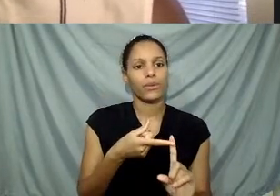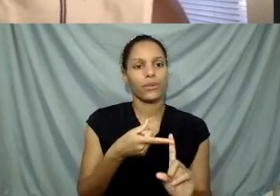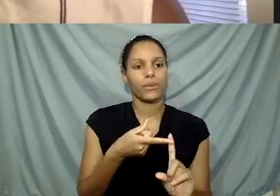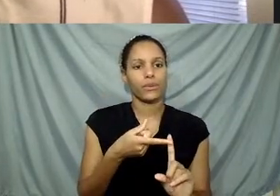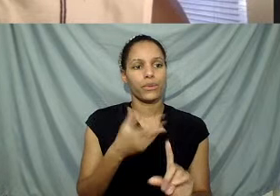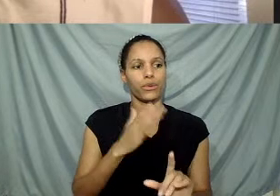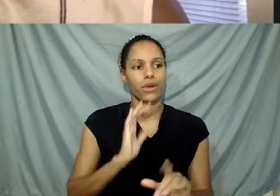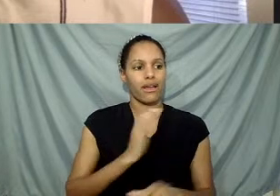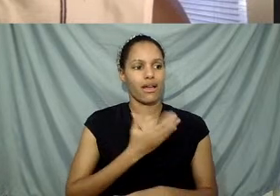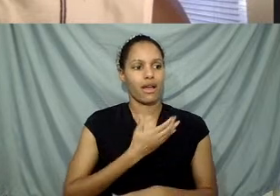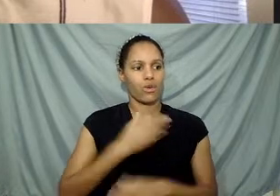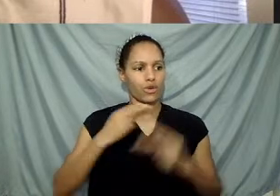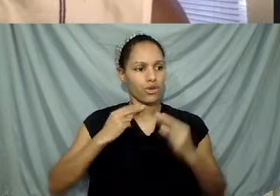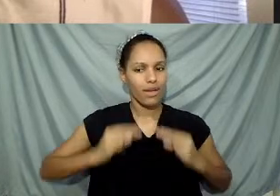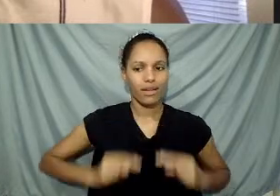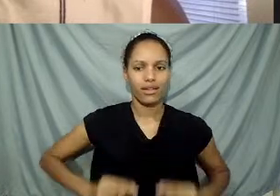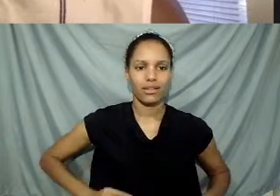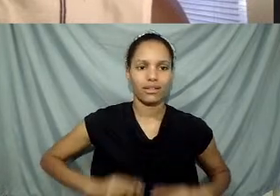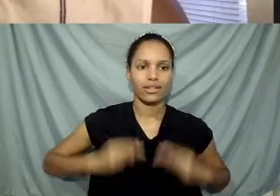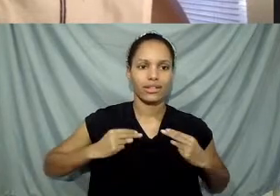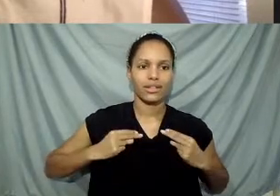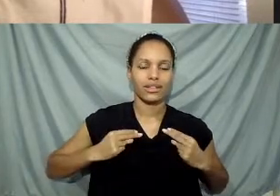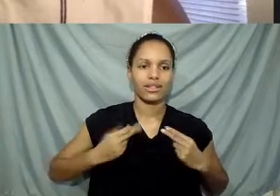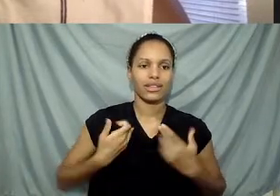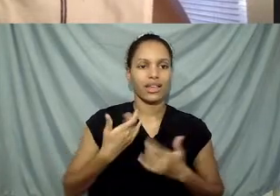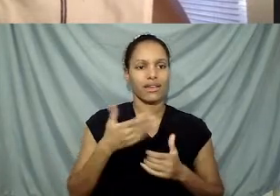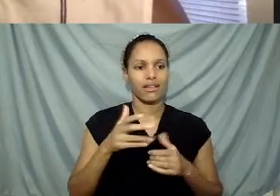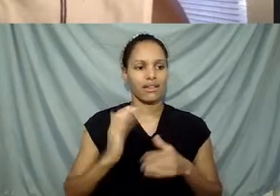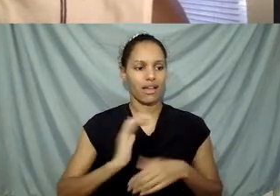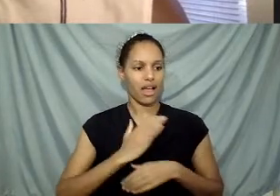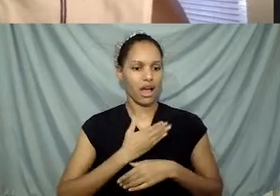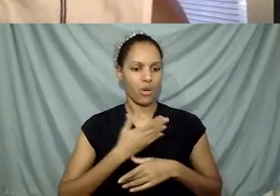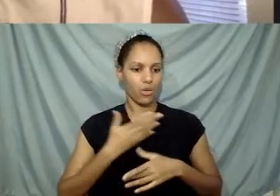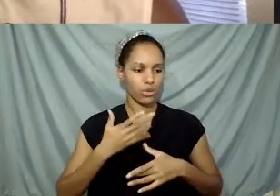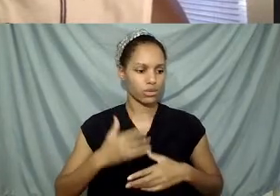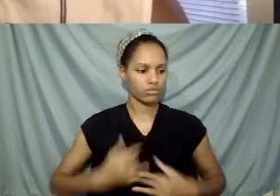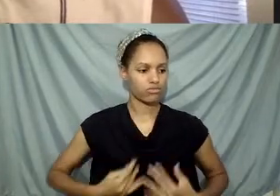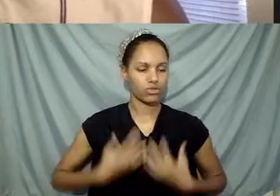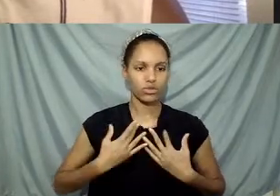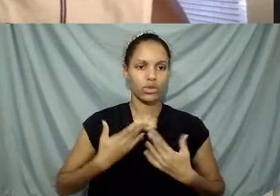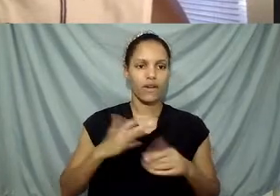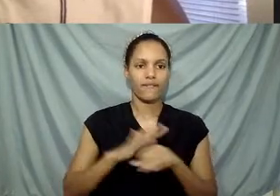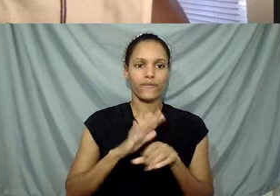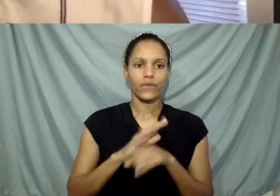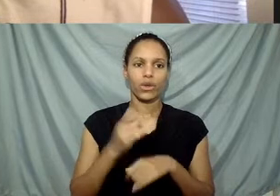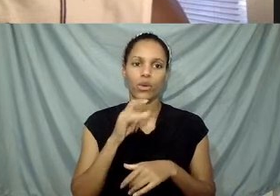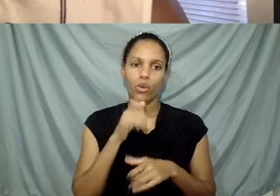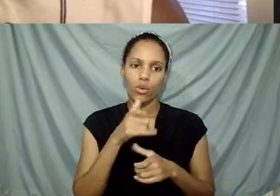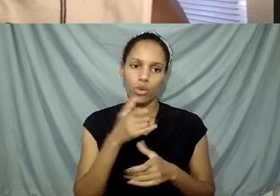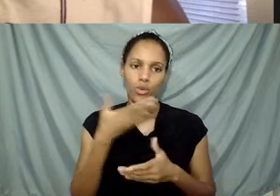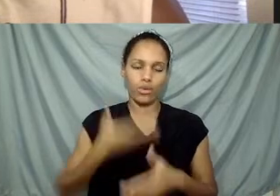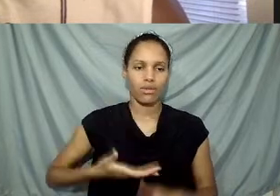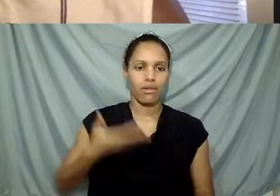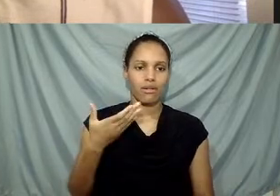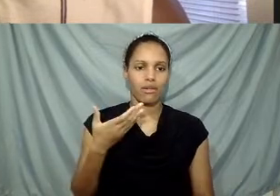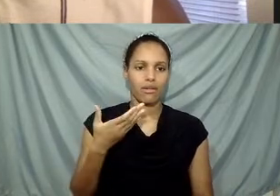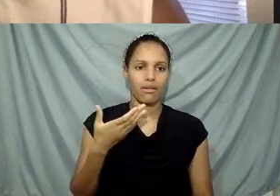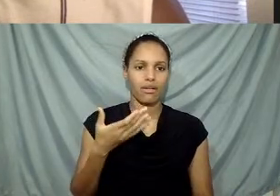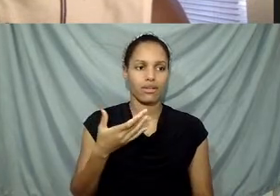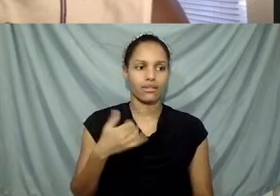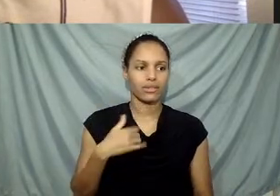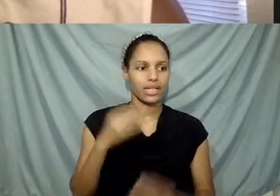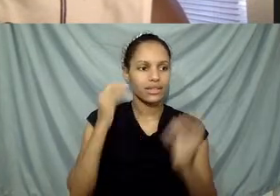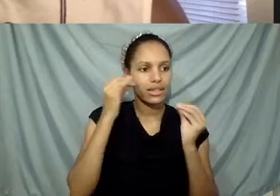our humanity, you know, like our fullness of ourselves as feeling, thinking,